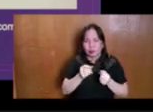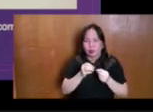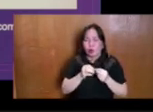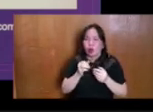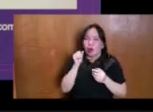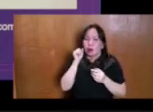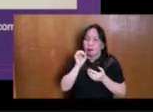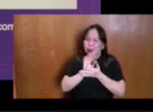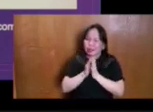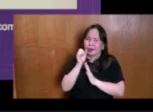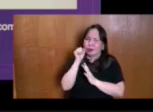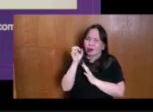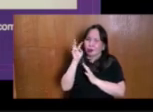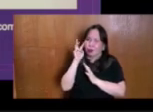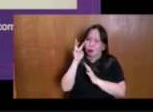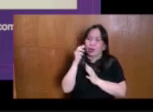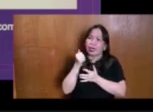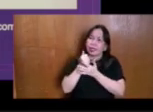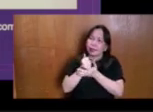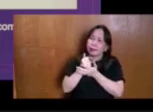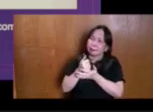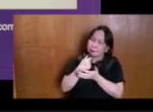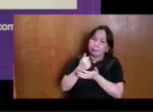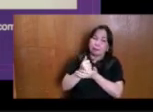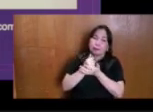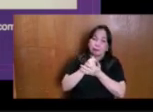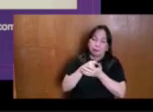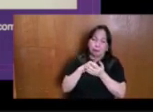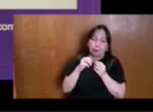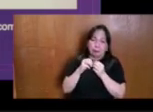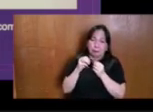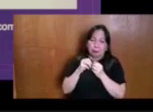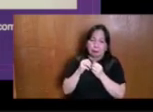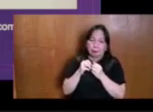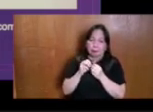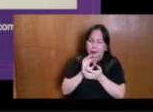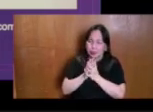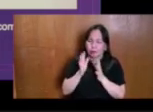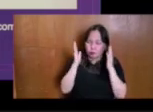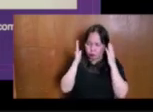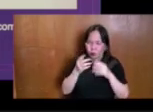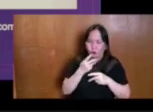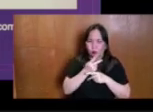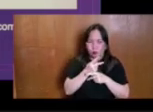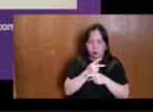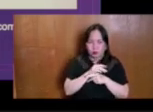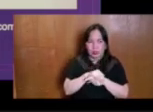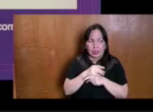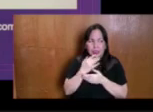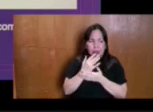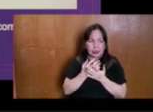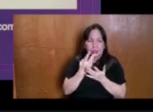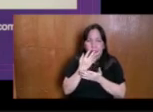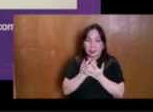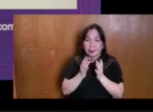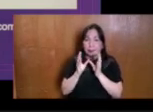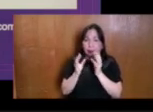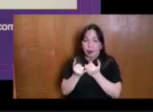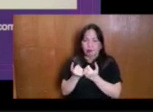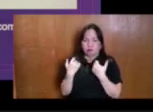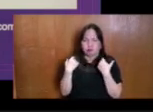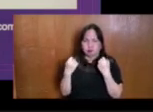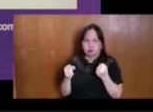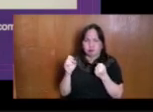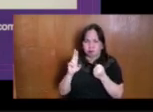And somehow that's really going to help us get to real productivity. I see that some of the companies are very strong